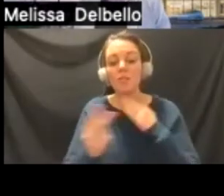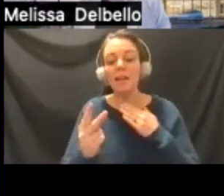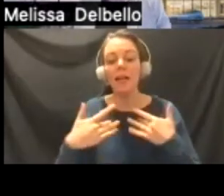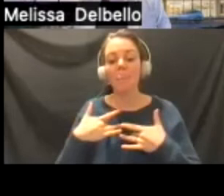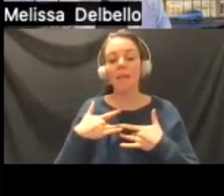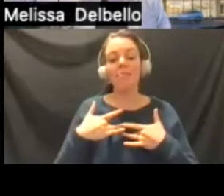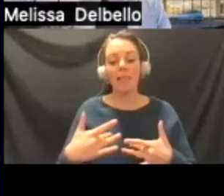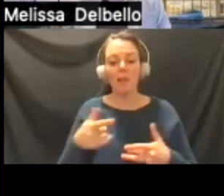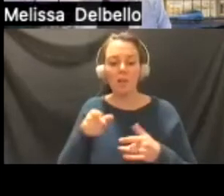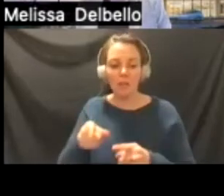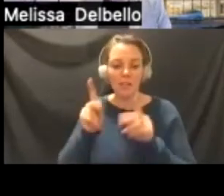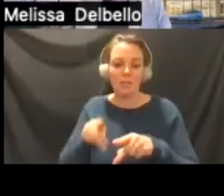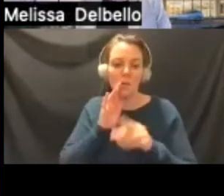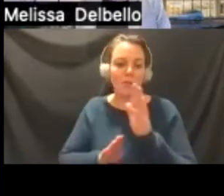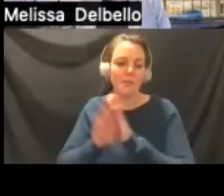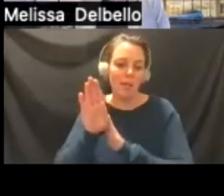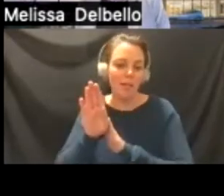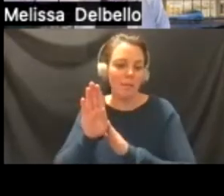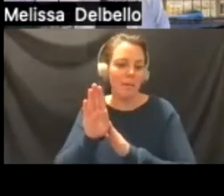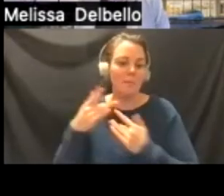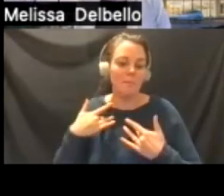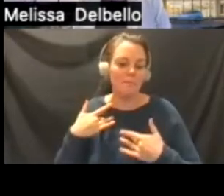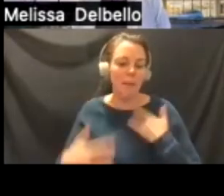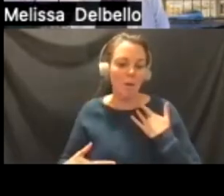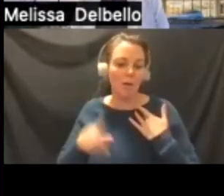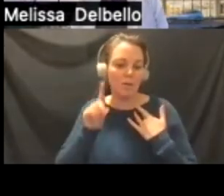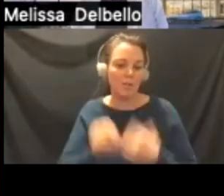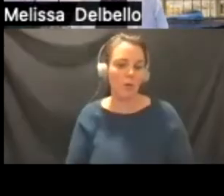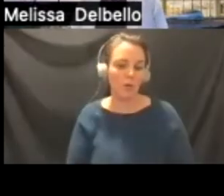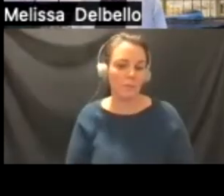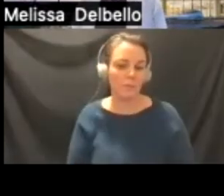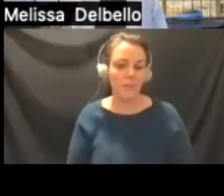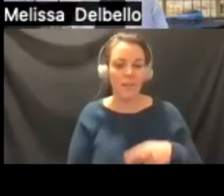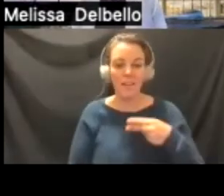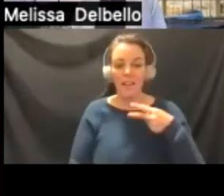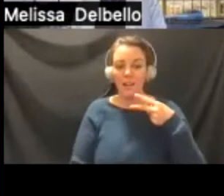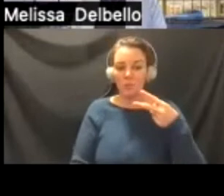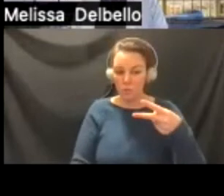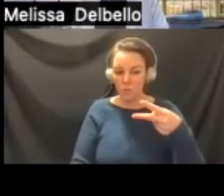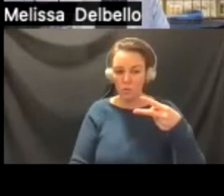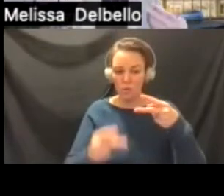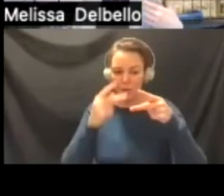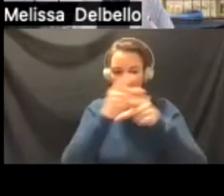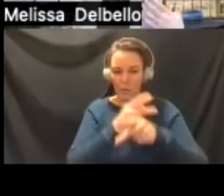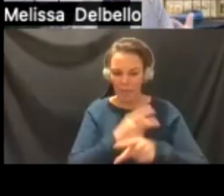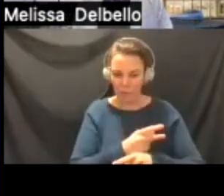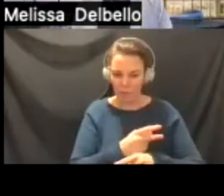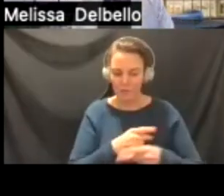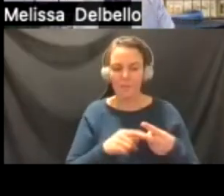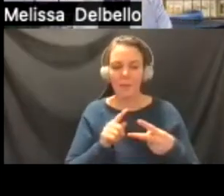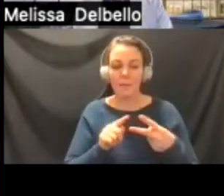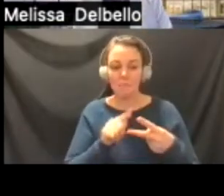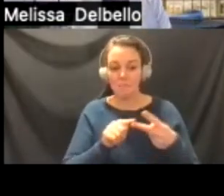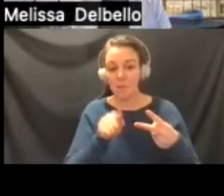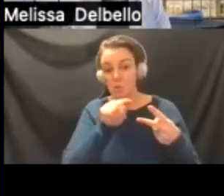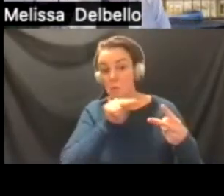that somebody's going to go on to develop bipolar disorder. And there's 2 different risk calculators, and again, I invite you